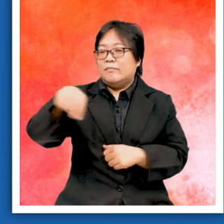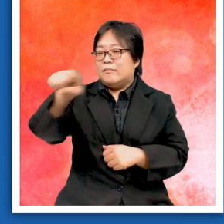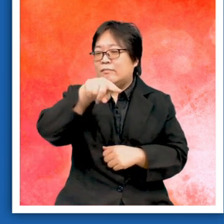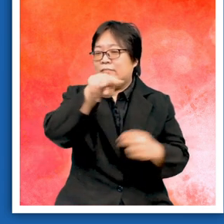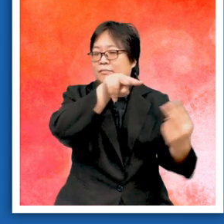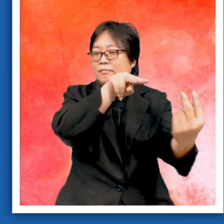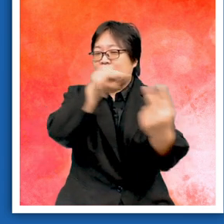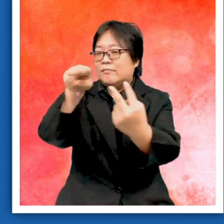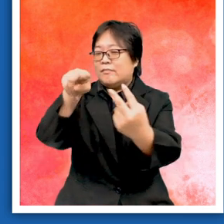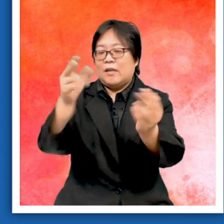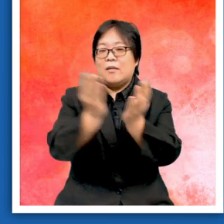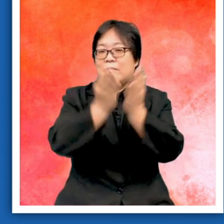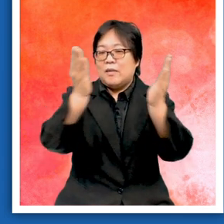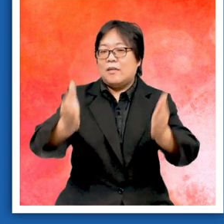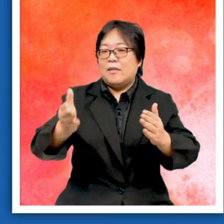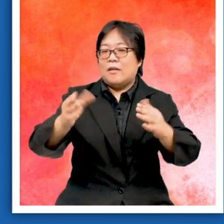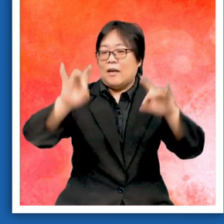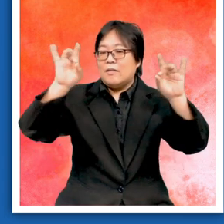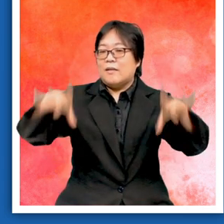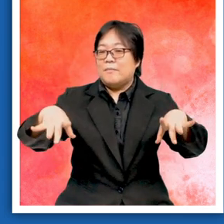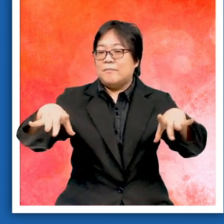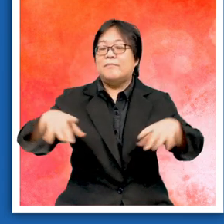up the exam.